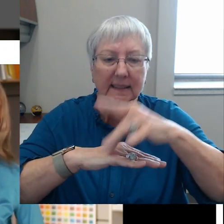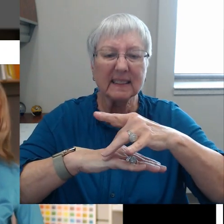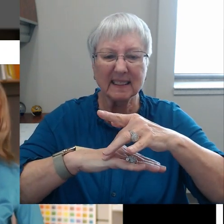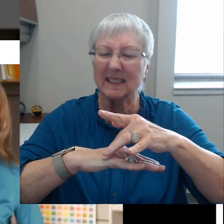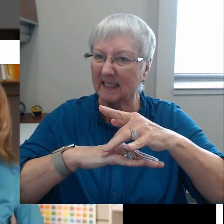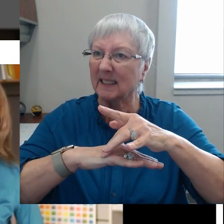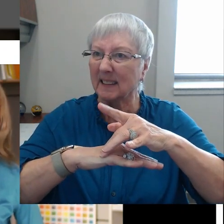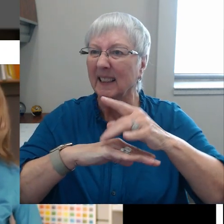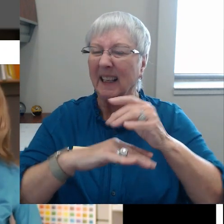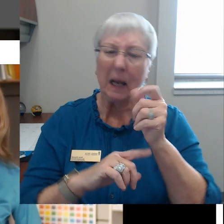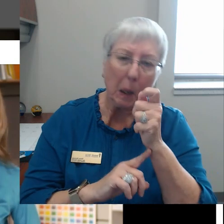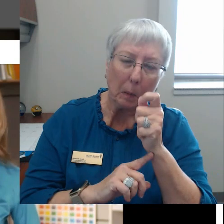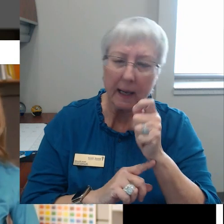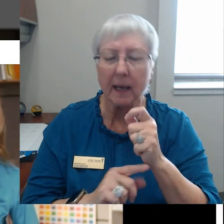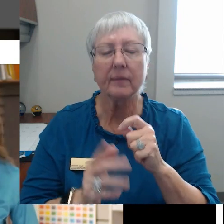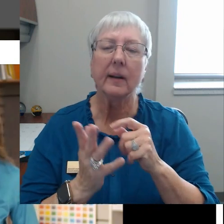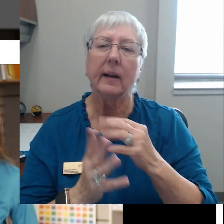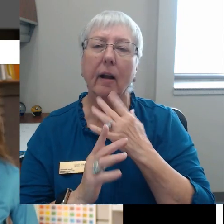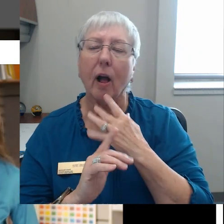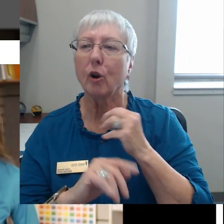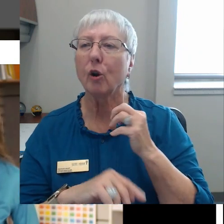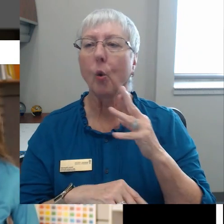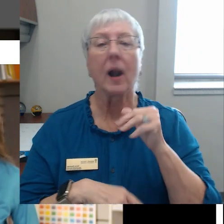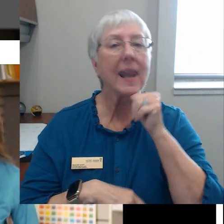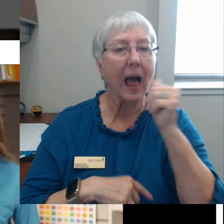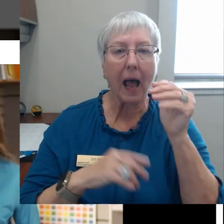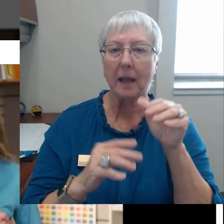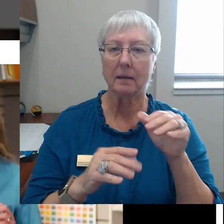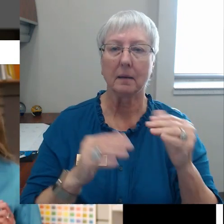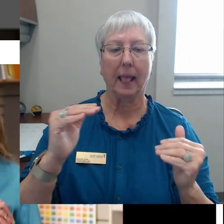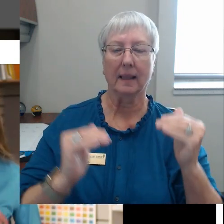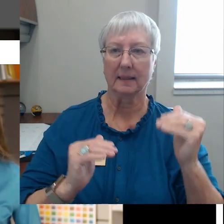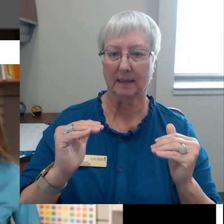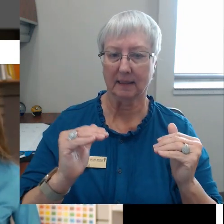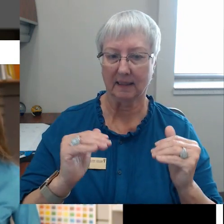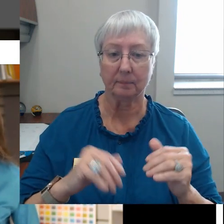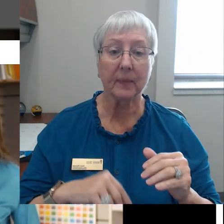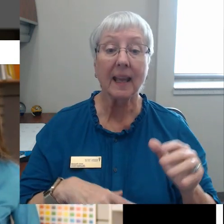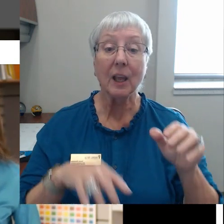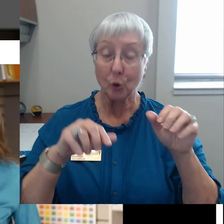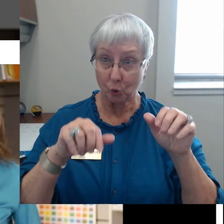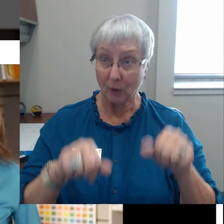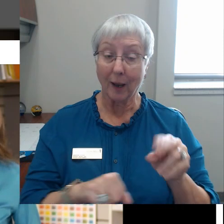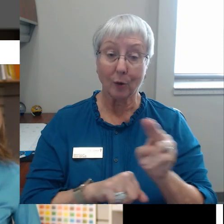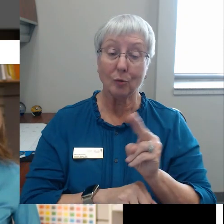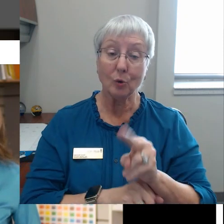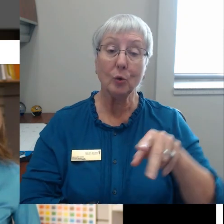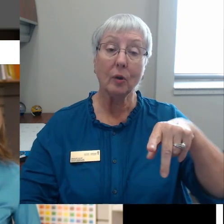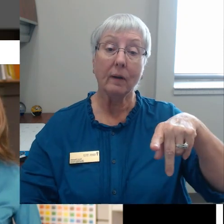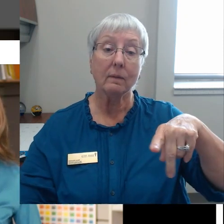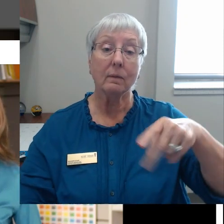it's a patch of color, or uneven if it's a wash. It can be applied with Photoshop in a category of filters and